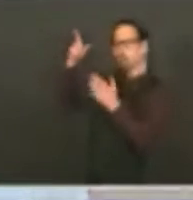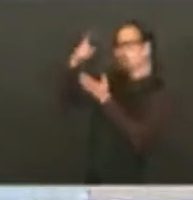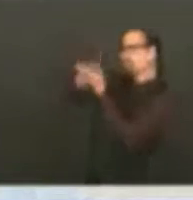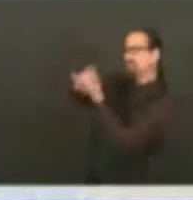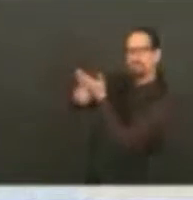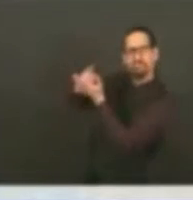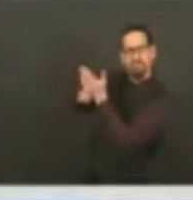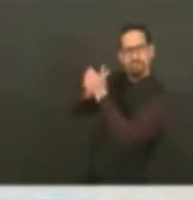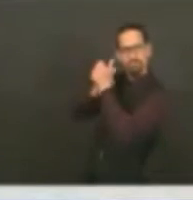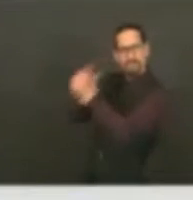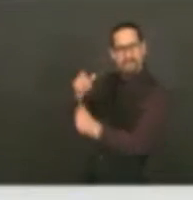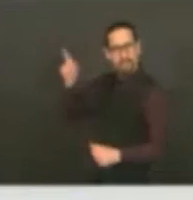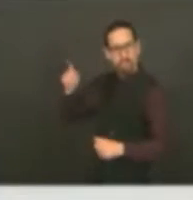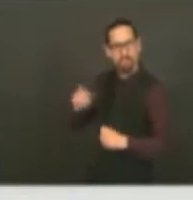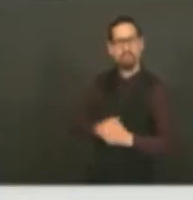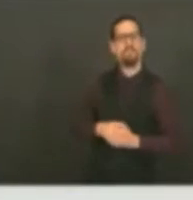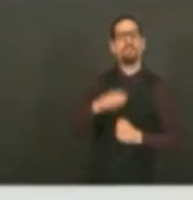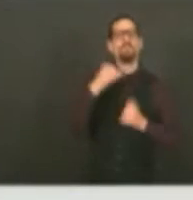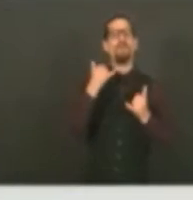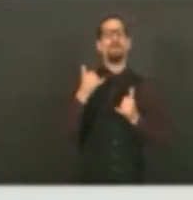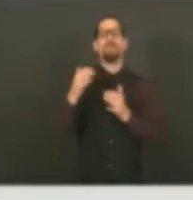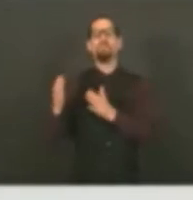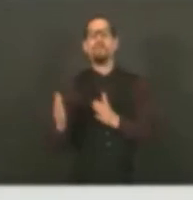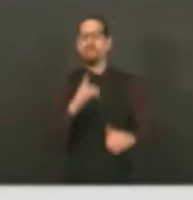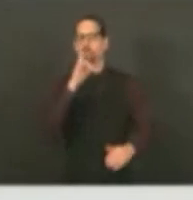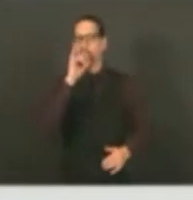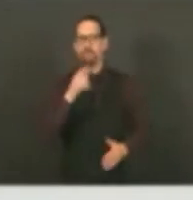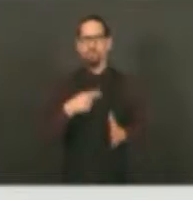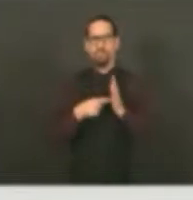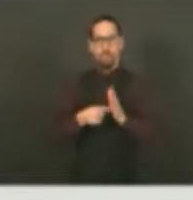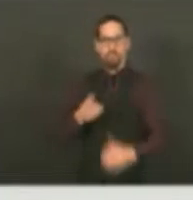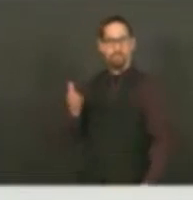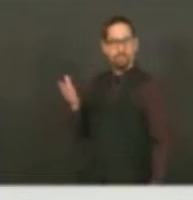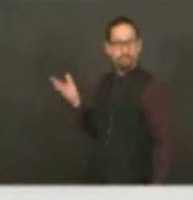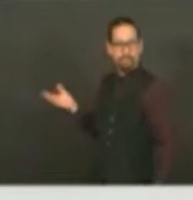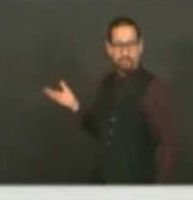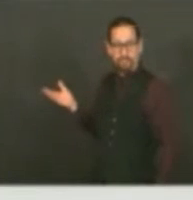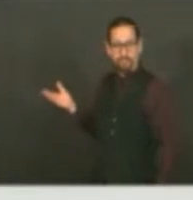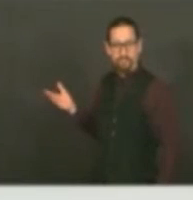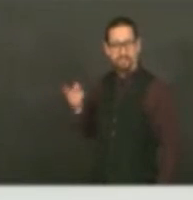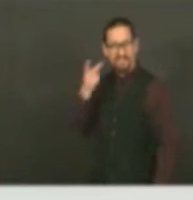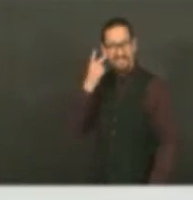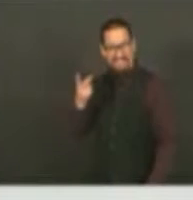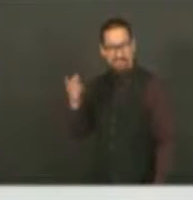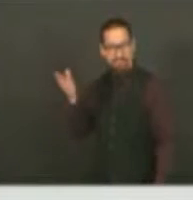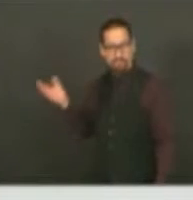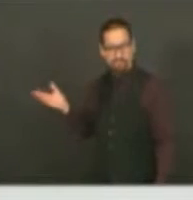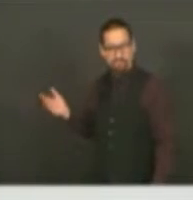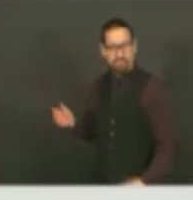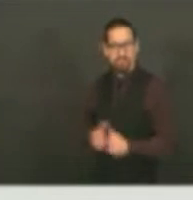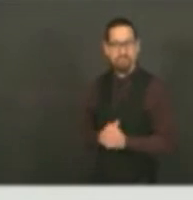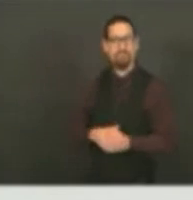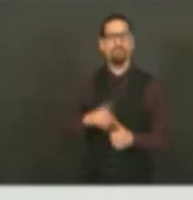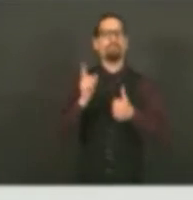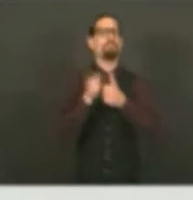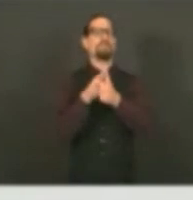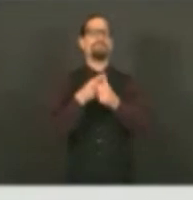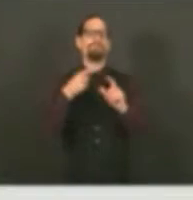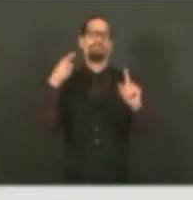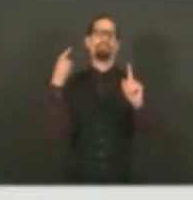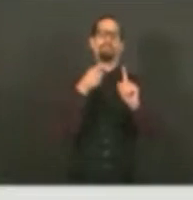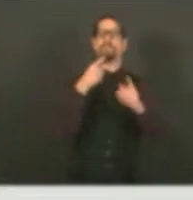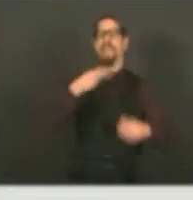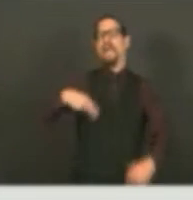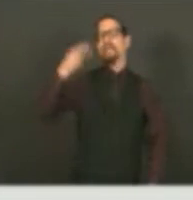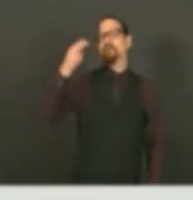on the screen, please. So as you can see in our current plans, high-risk healthcare workers, such as those in hospitals, long-term